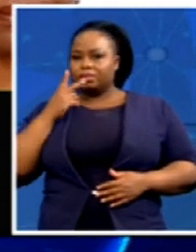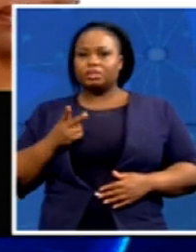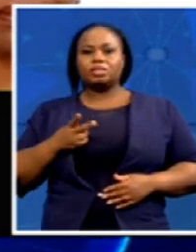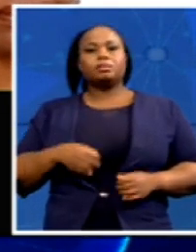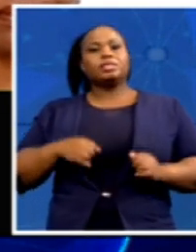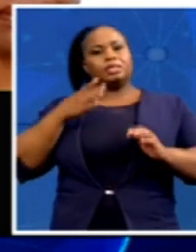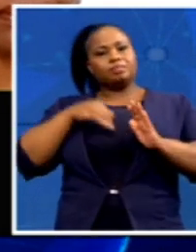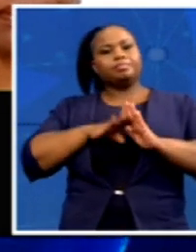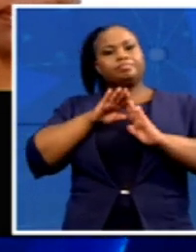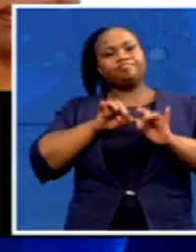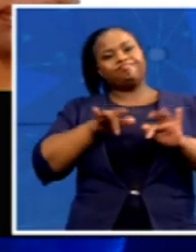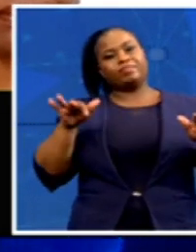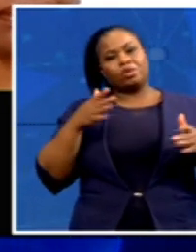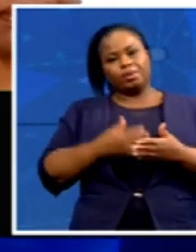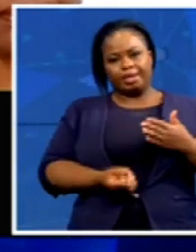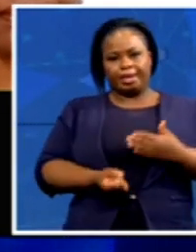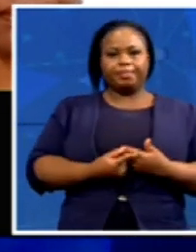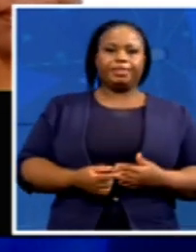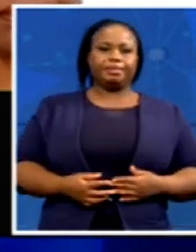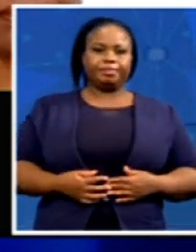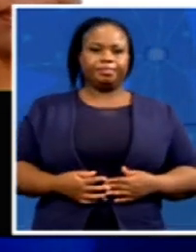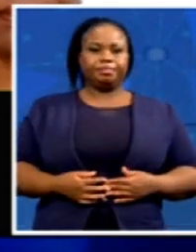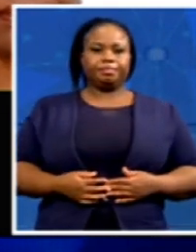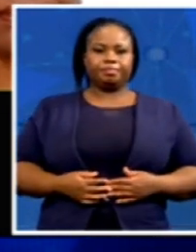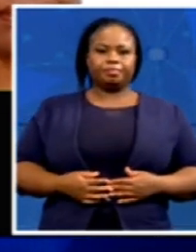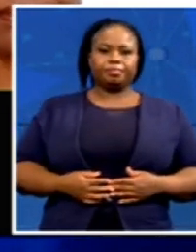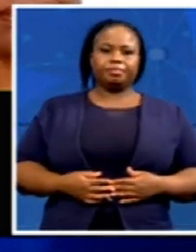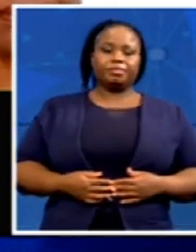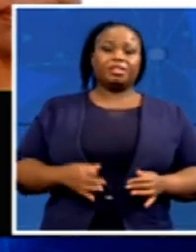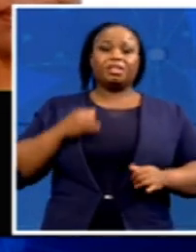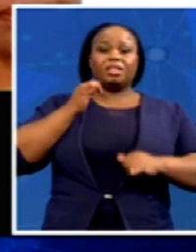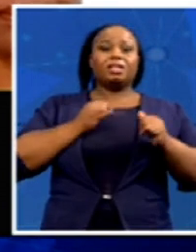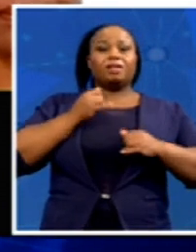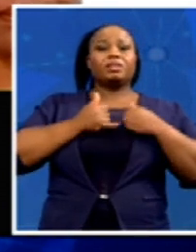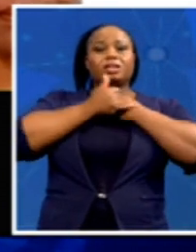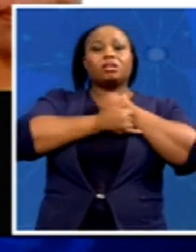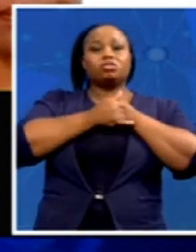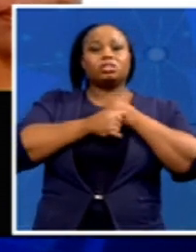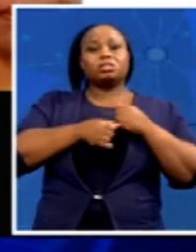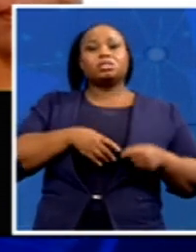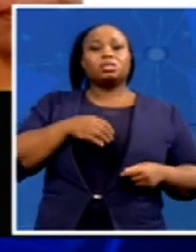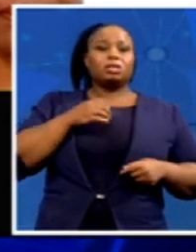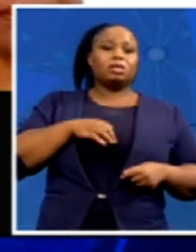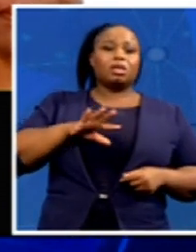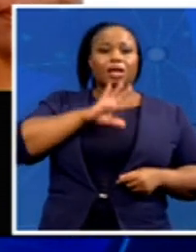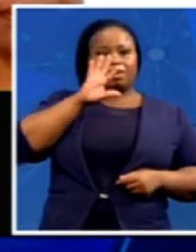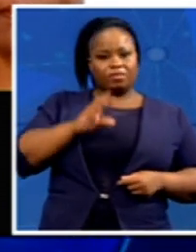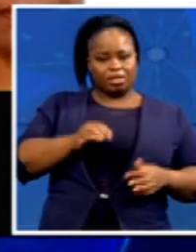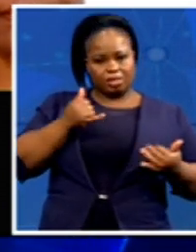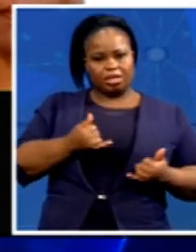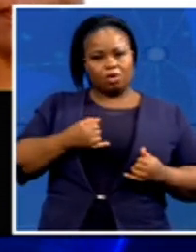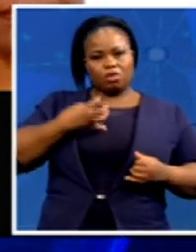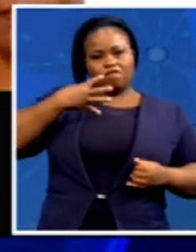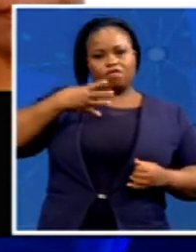have the next wave. 11 countries in Africa are now experiencing the fourth wave, and you will have the fourth and the fifth wave.